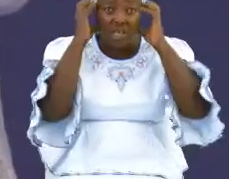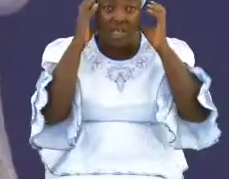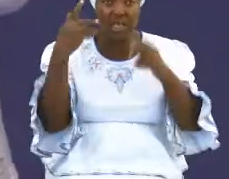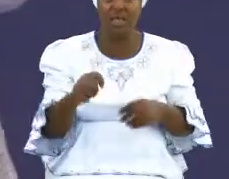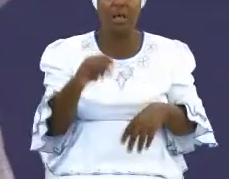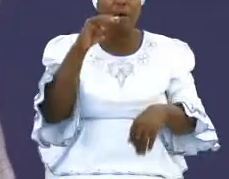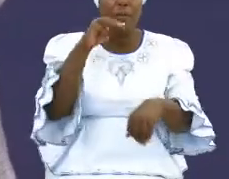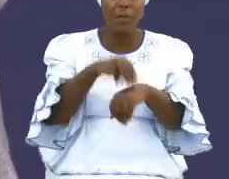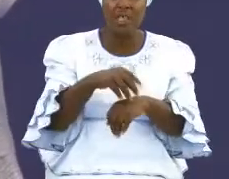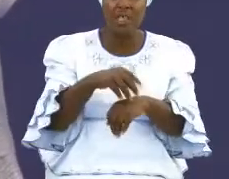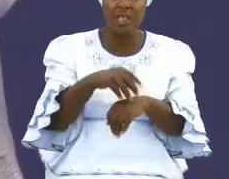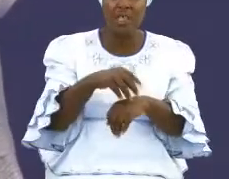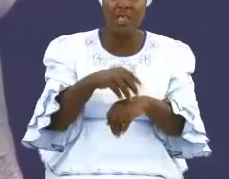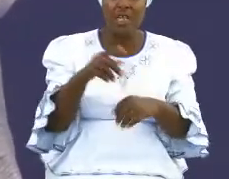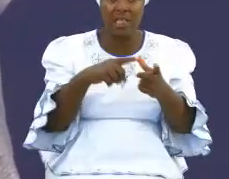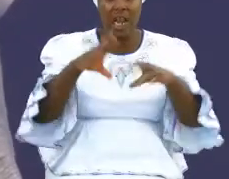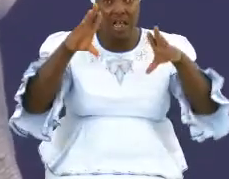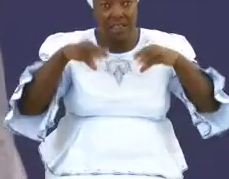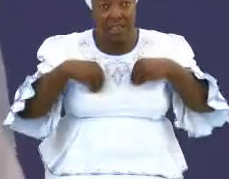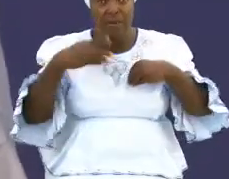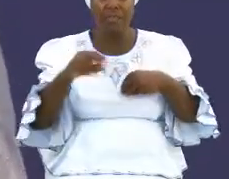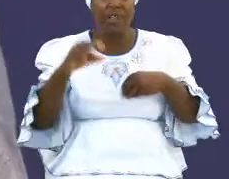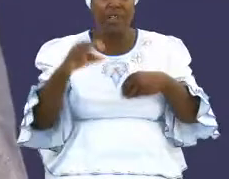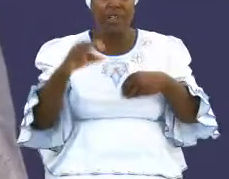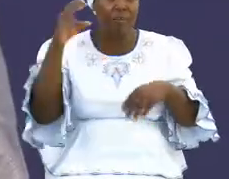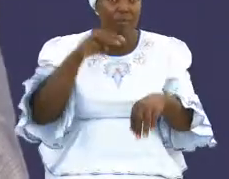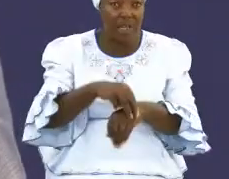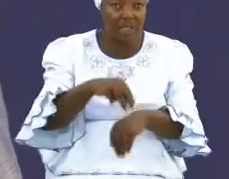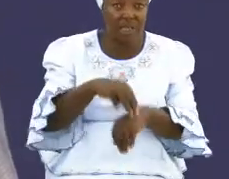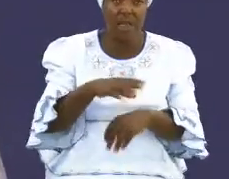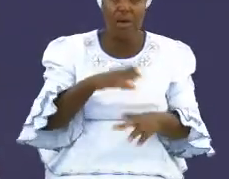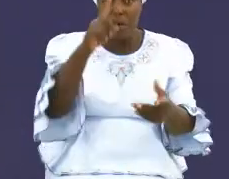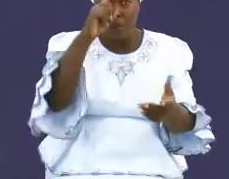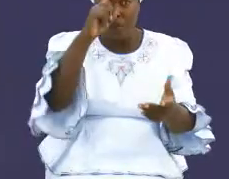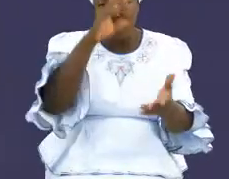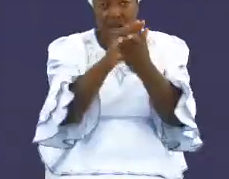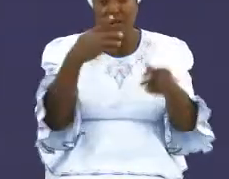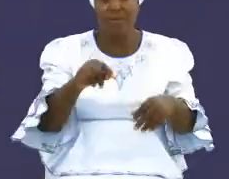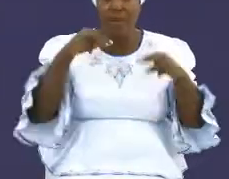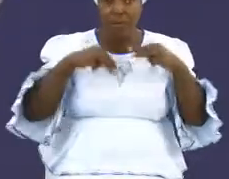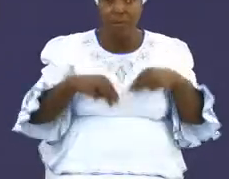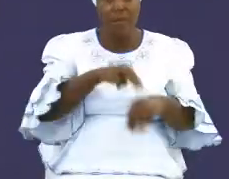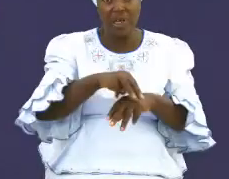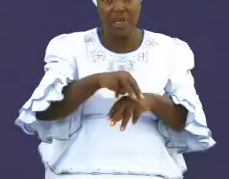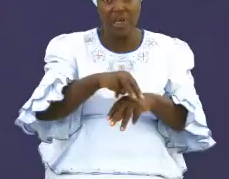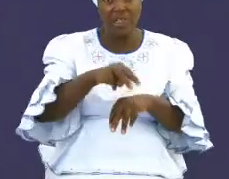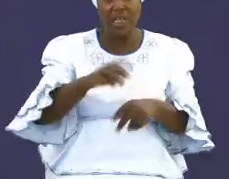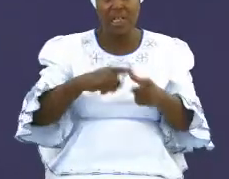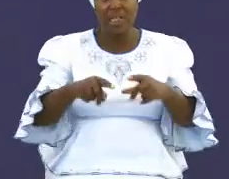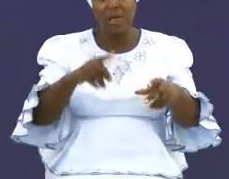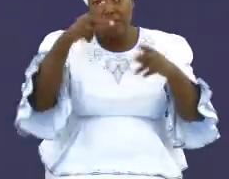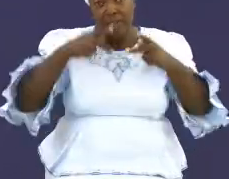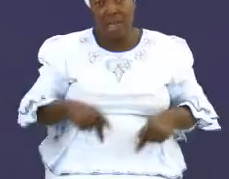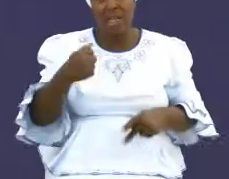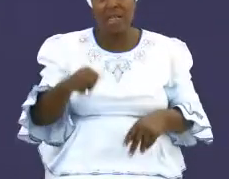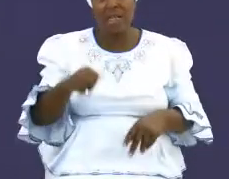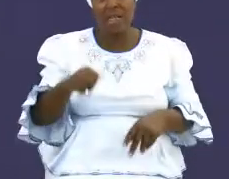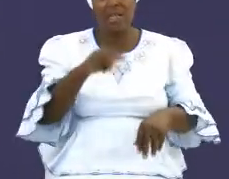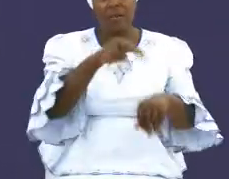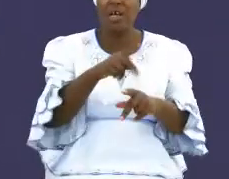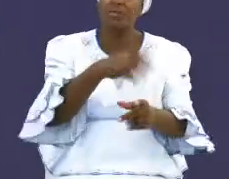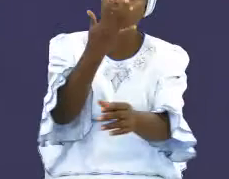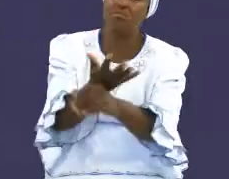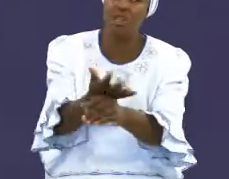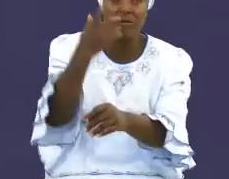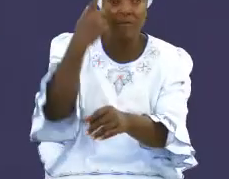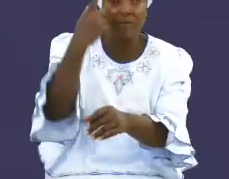the message, believe the message, personalize the message, and seek for the mercy of God. And